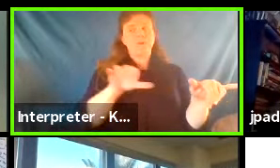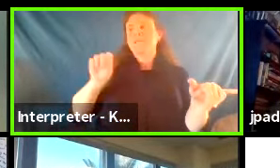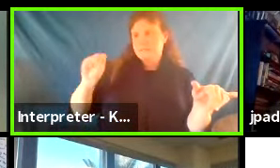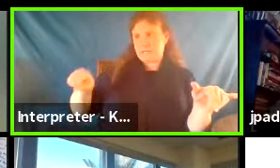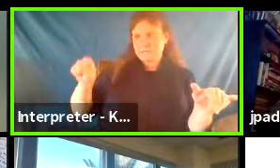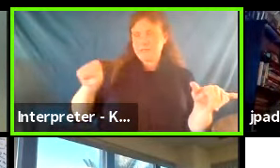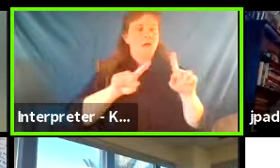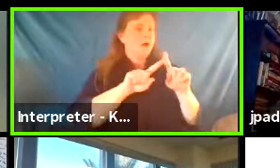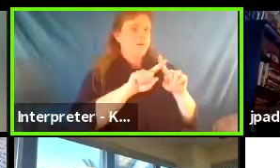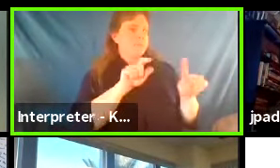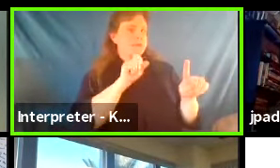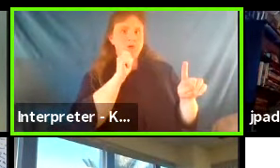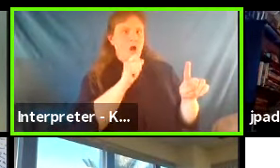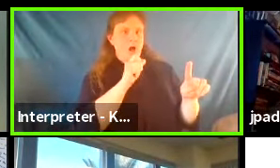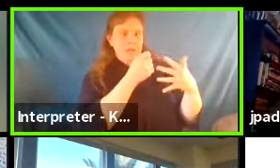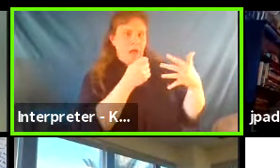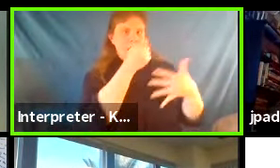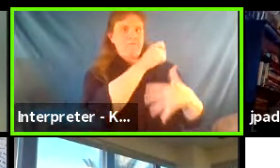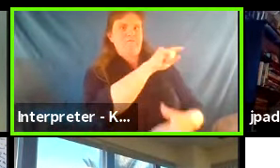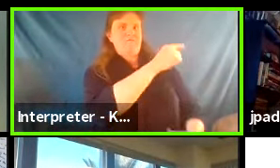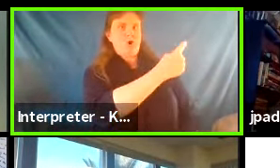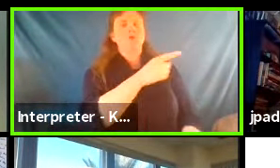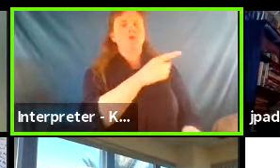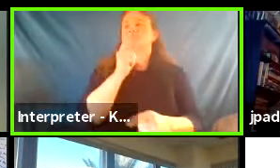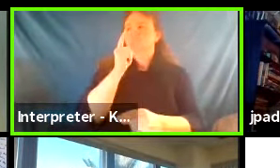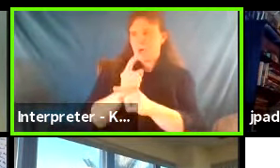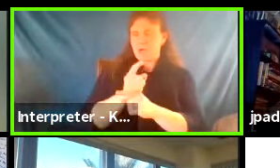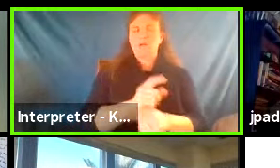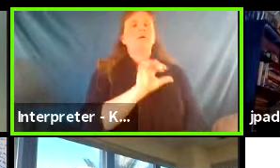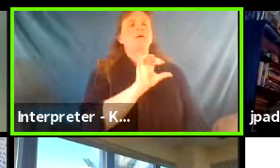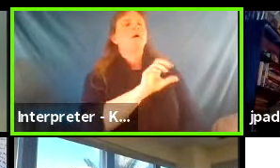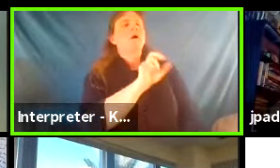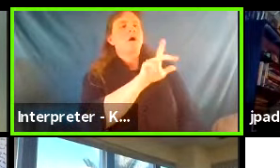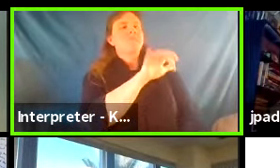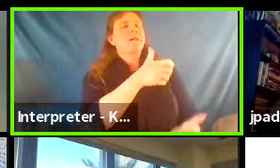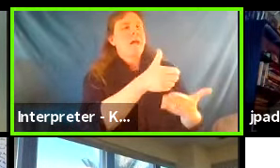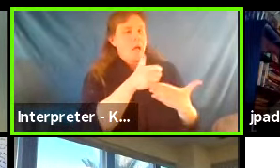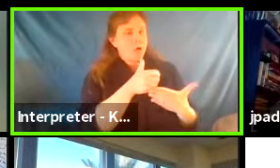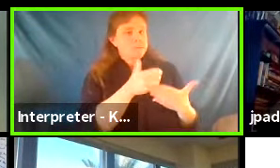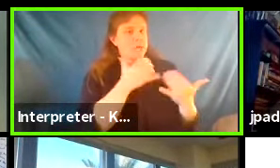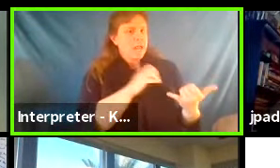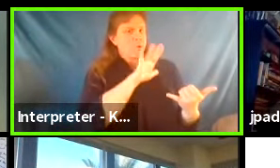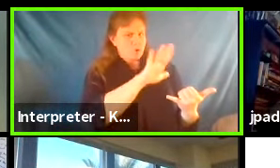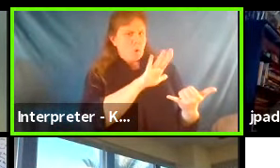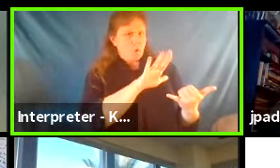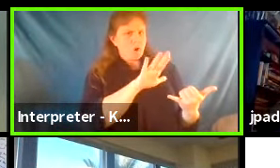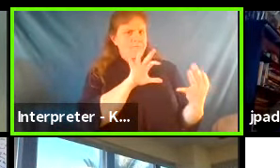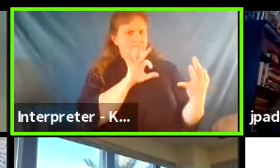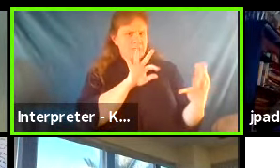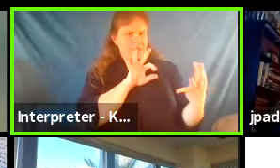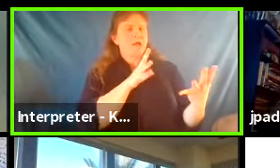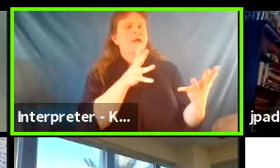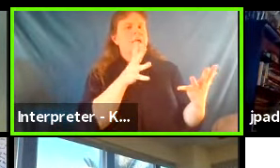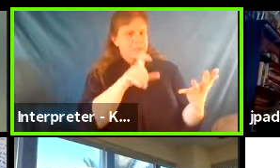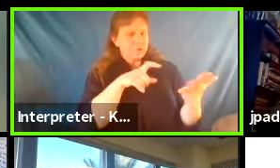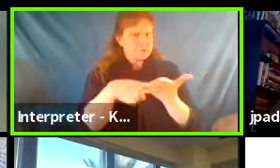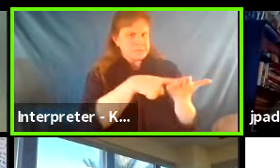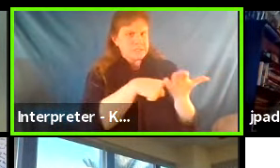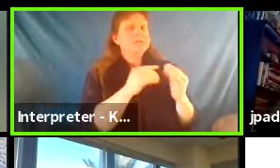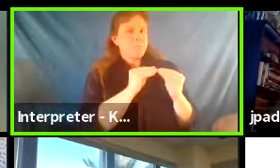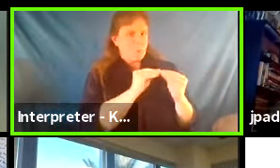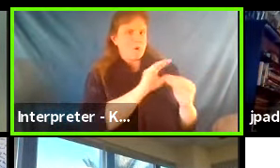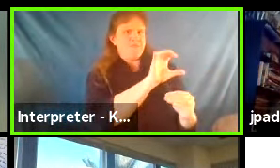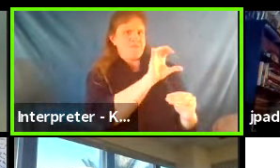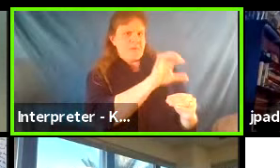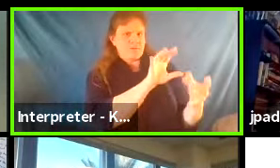that's helpful. And let's talk about what the implications of that are. But why don't we move on, Bobby? Who was the next person